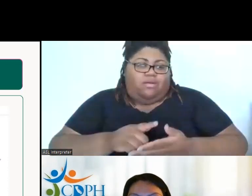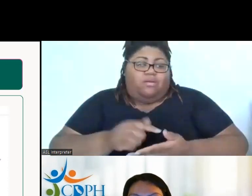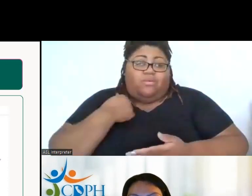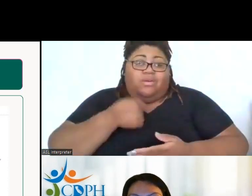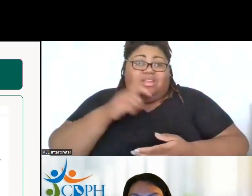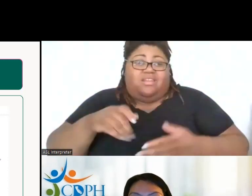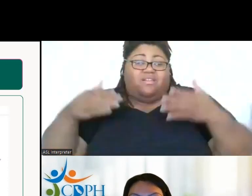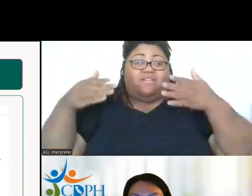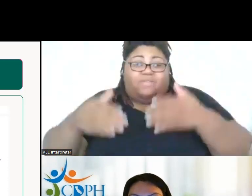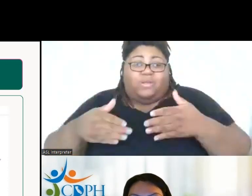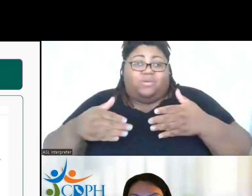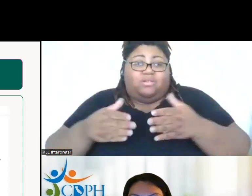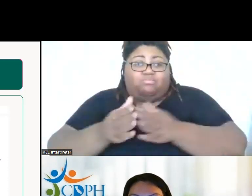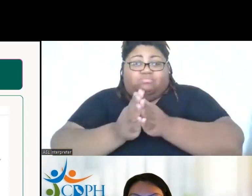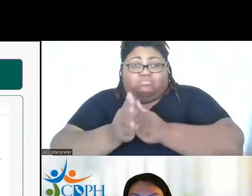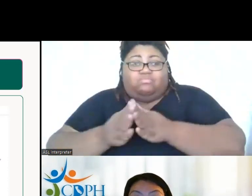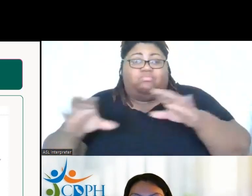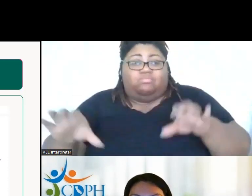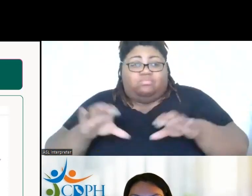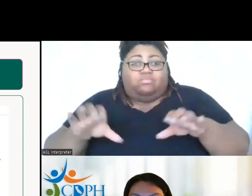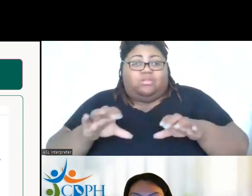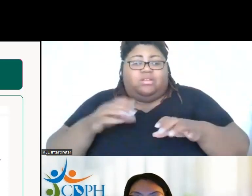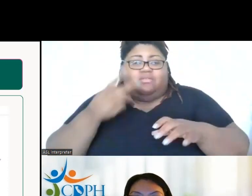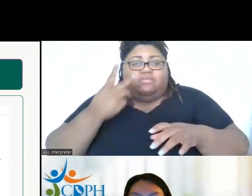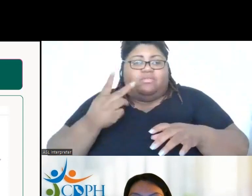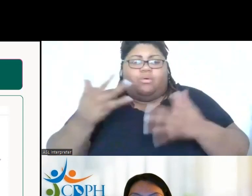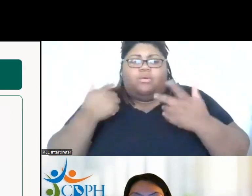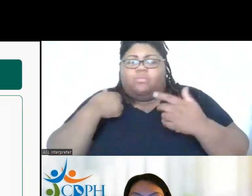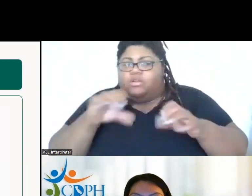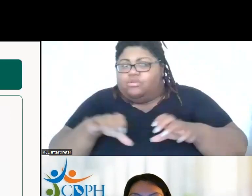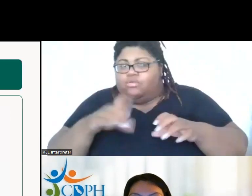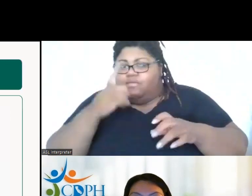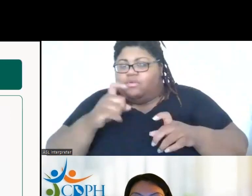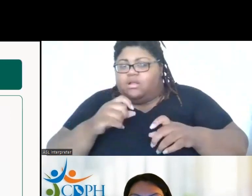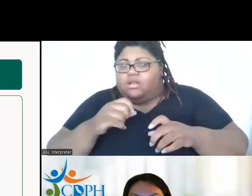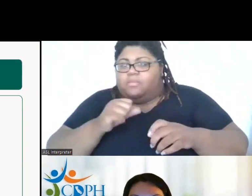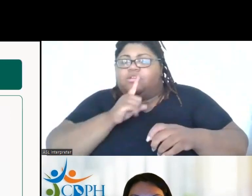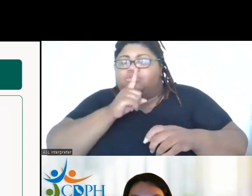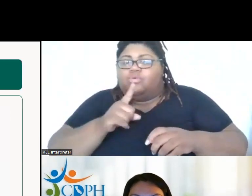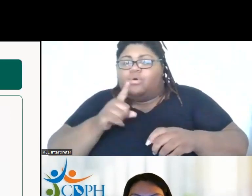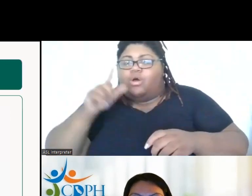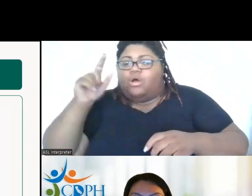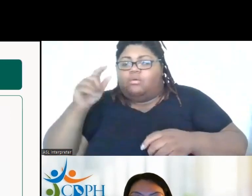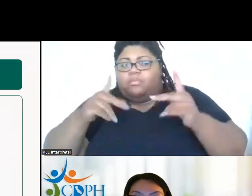efforts on what can we do to make treatment more accessible for those living in lower income zip